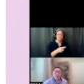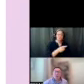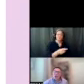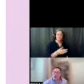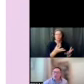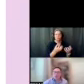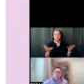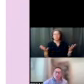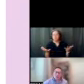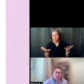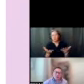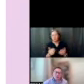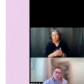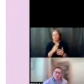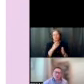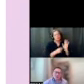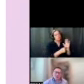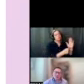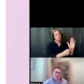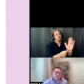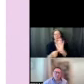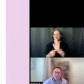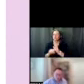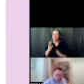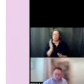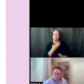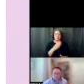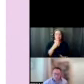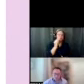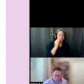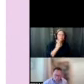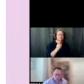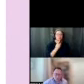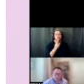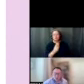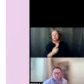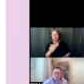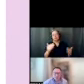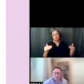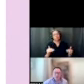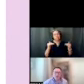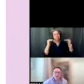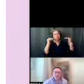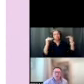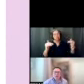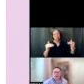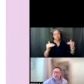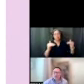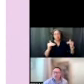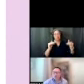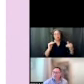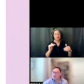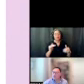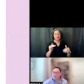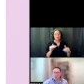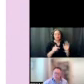amplify our experience as being disabled, but she also happens to be Asian American in the media and